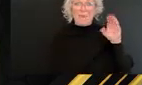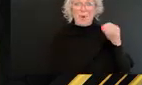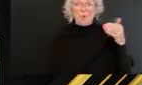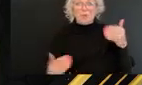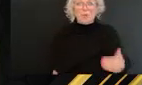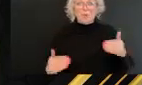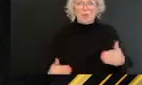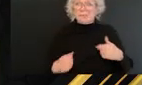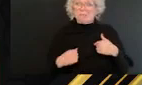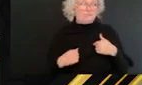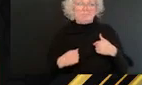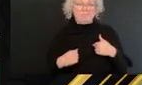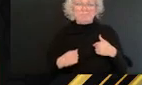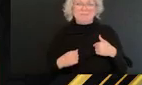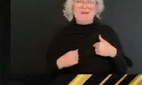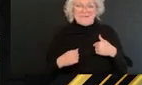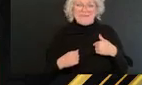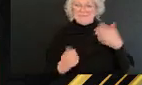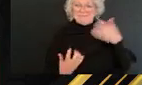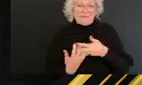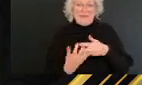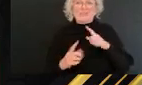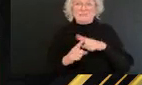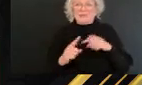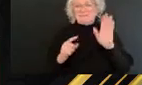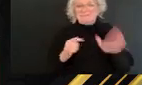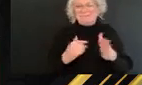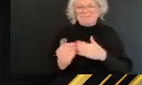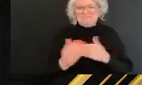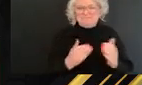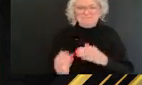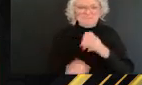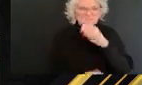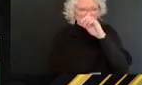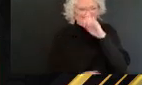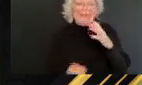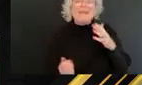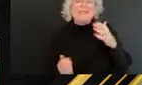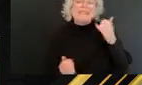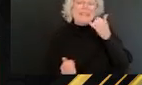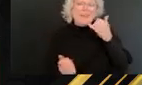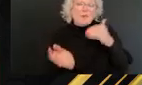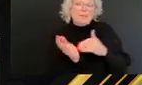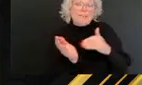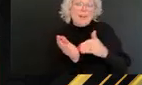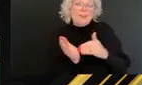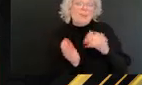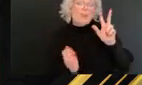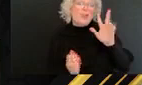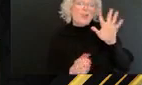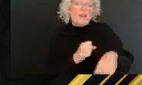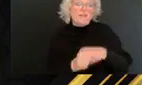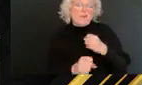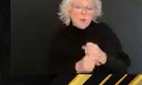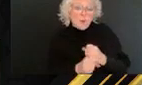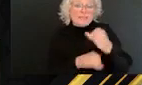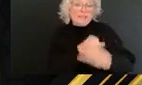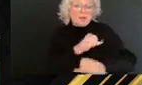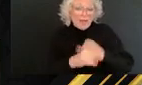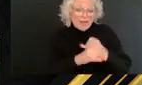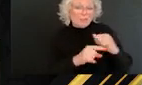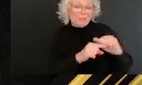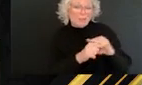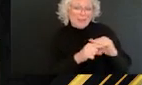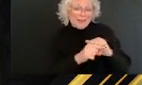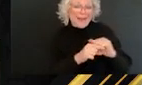camo shorts, which doesn't go together, but I made it go. All right, Telephone Doctor Customer Service Training is a 35-year-old international